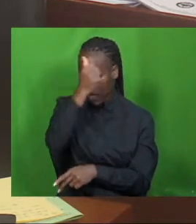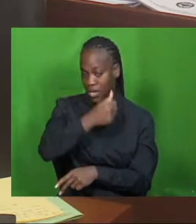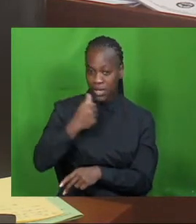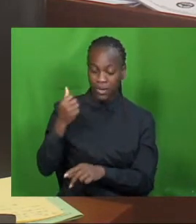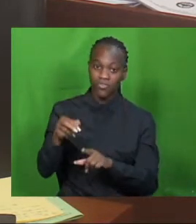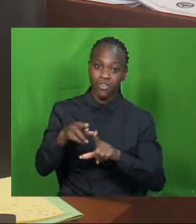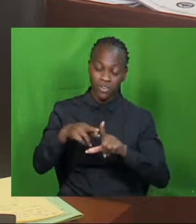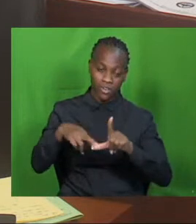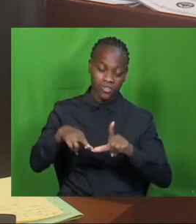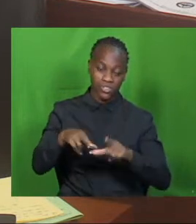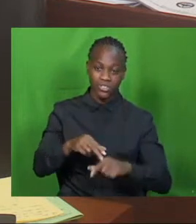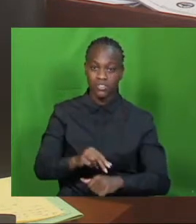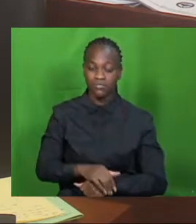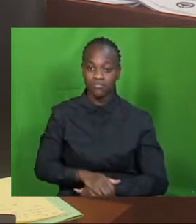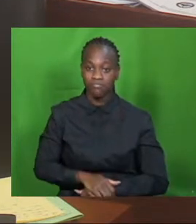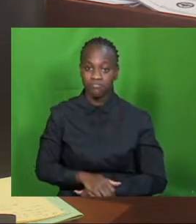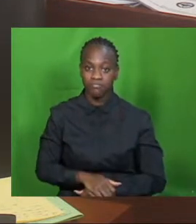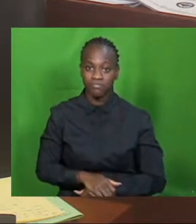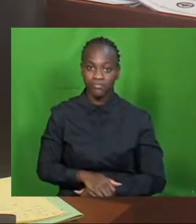Yes, Majority Leader.